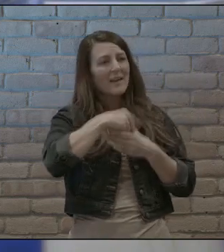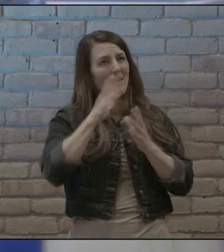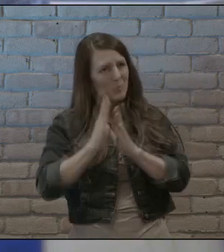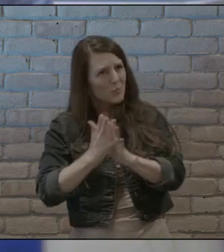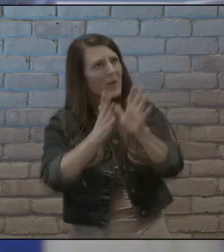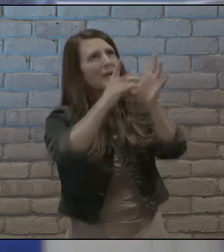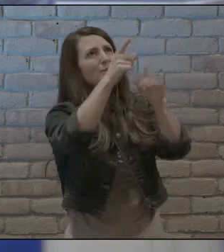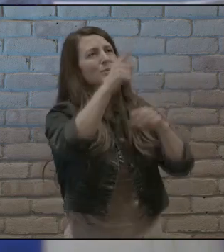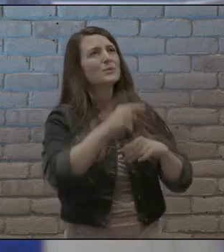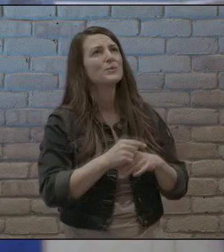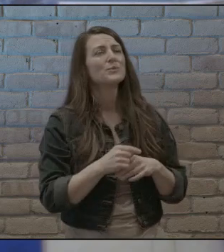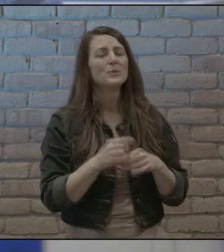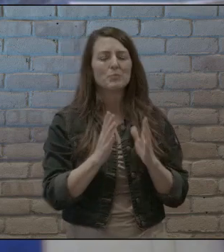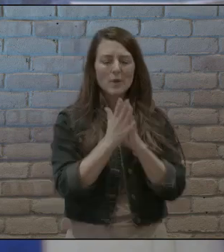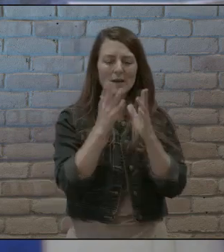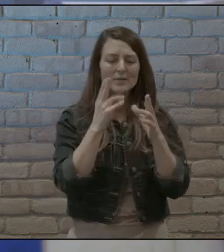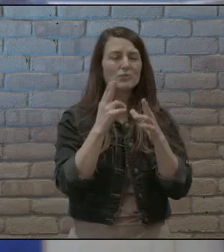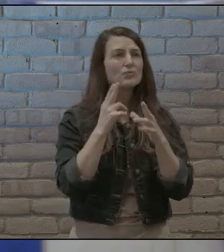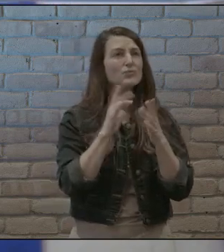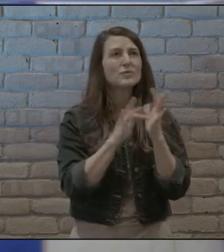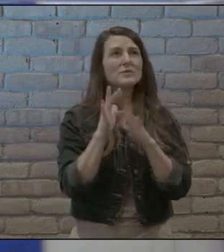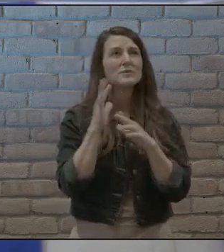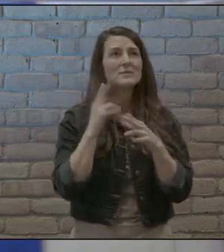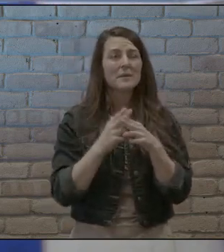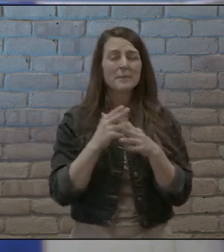your name, Jesus. Amen.